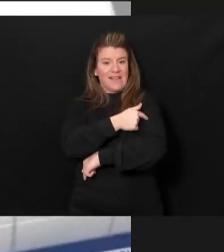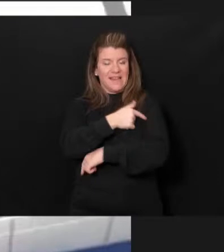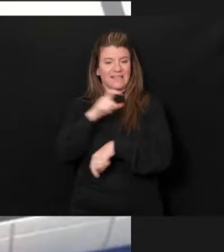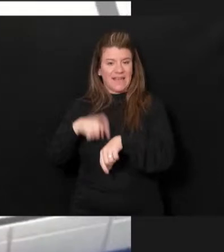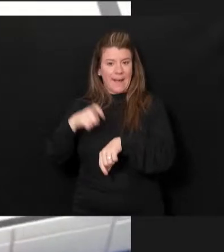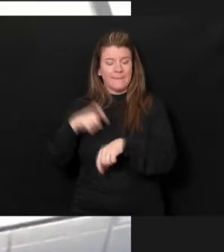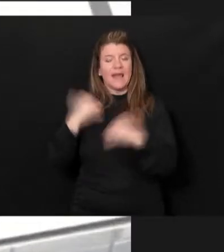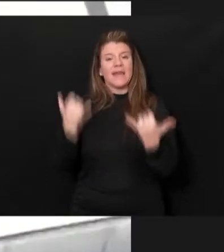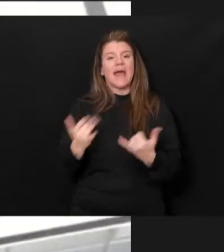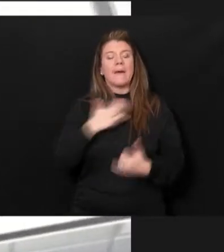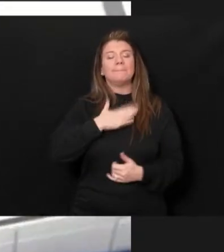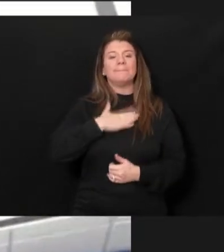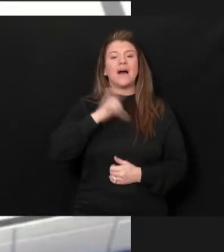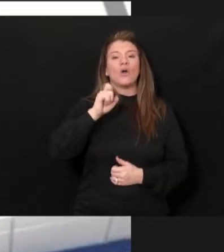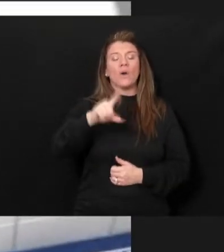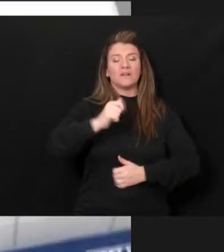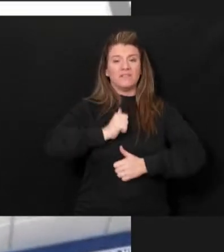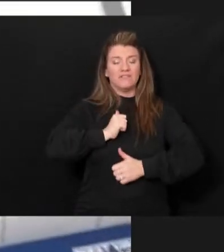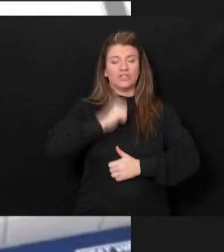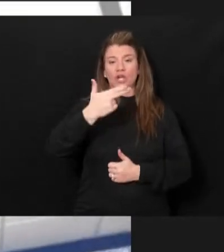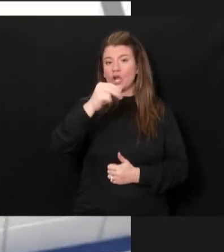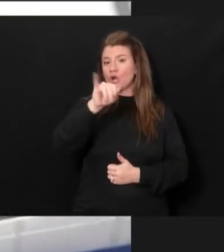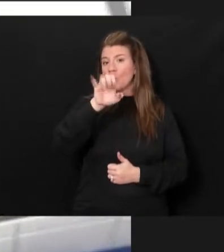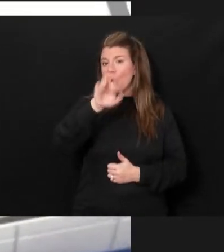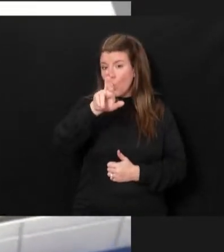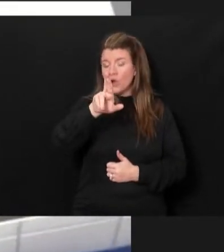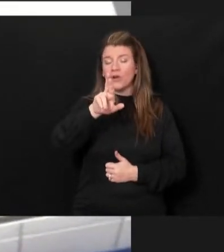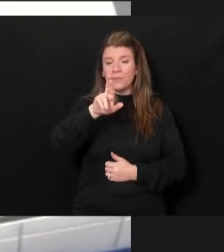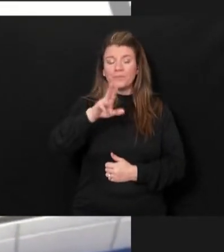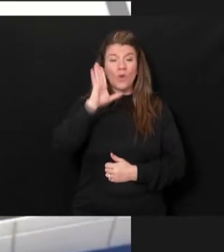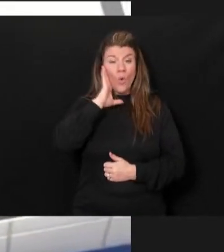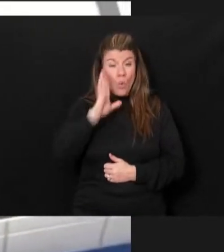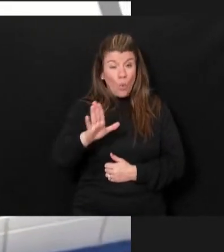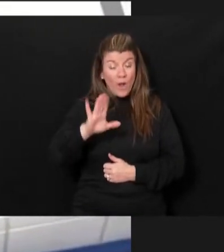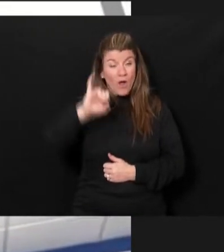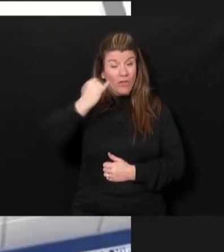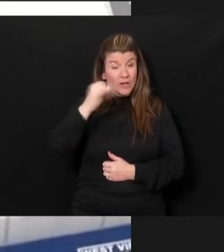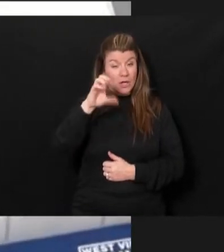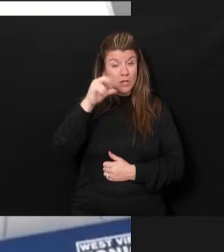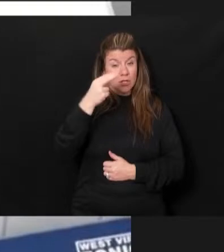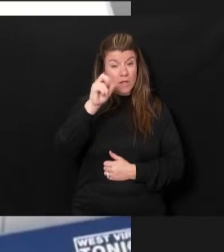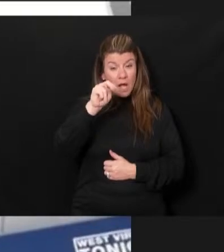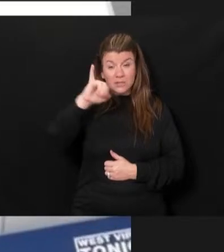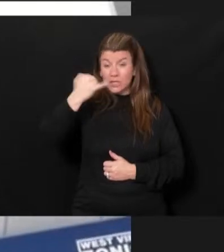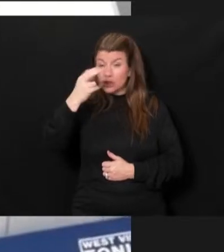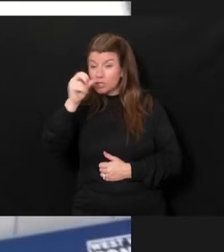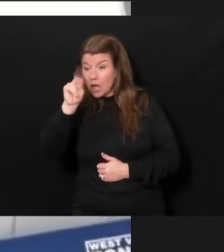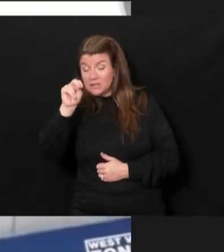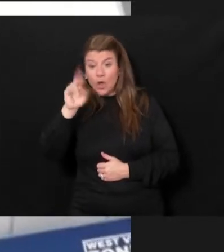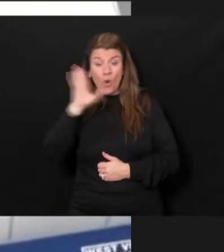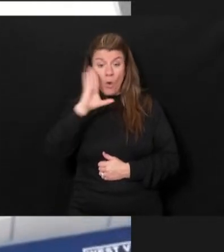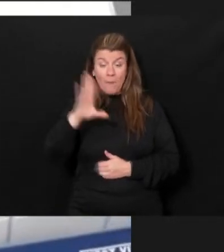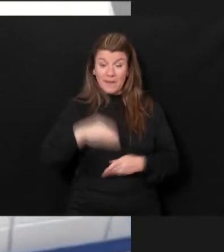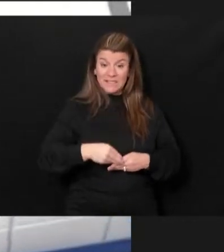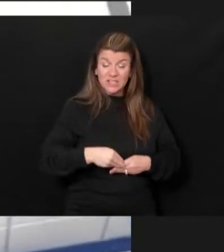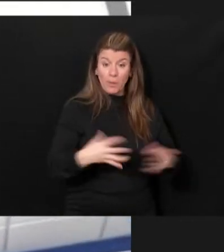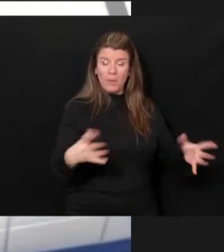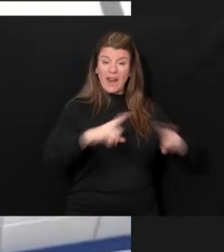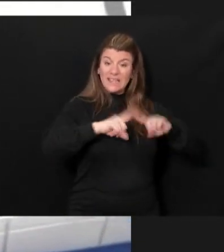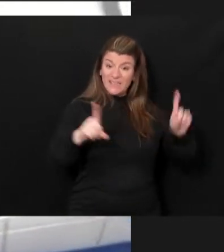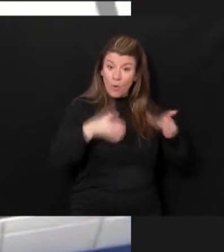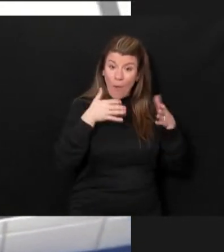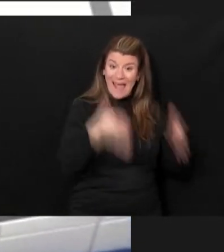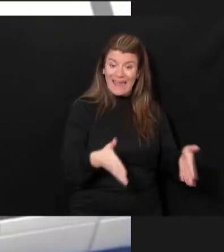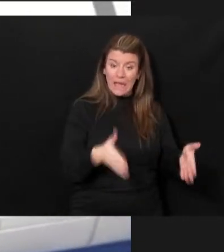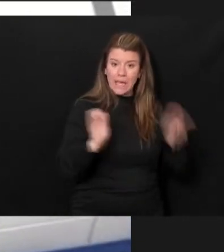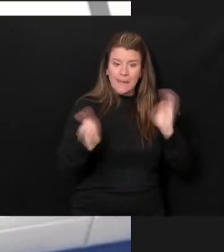for General Hoyer, anyone else can weigh in if they wish. Will the Johnson & Johnson vaccine be distributed in a different way